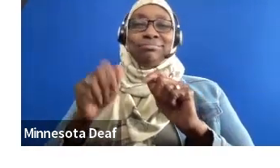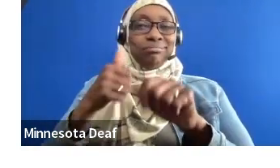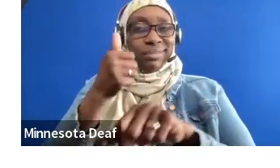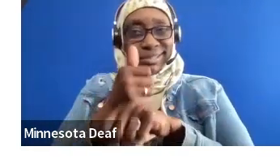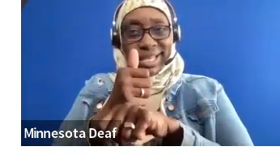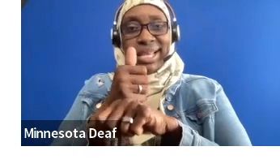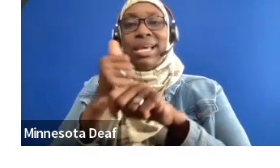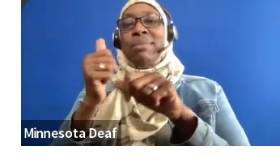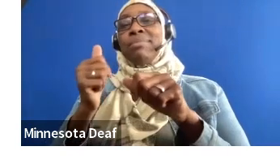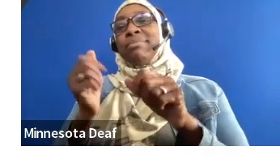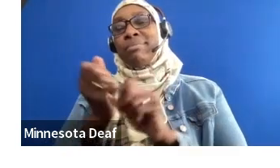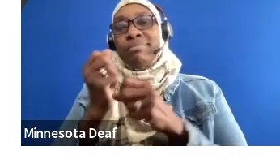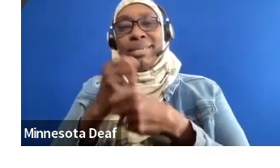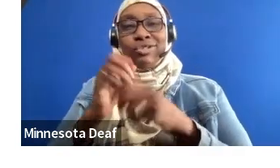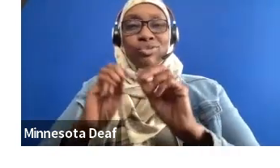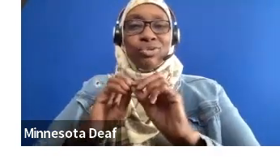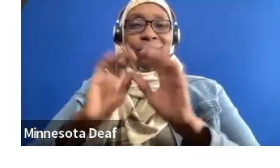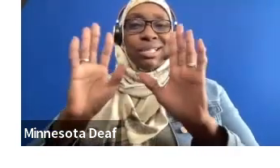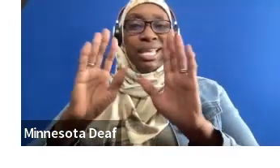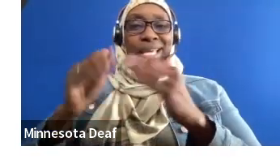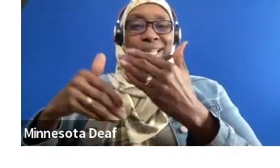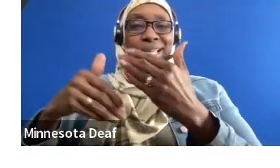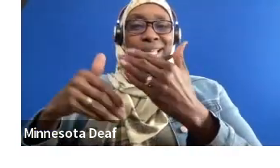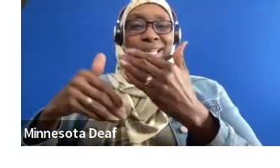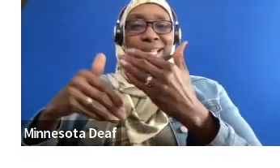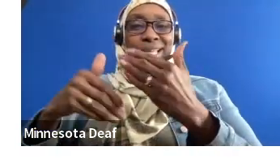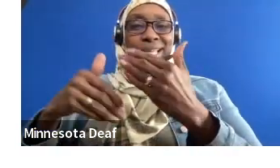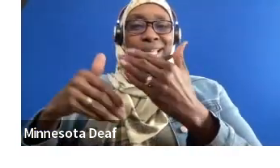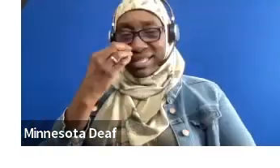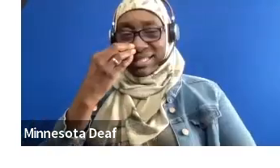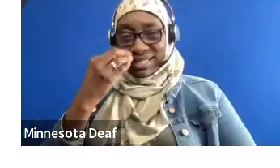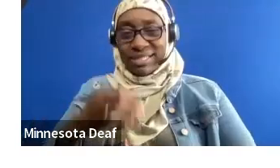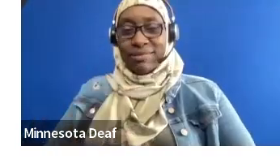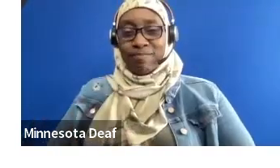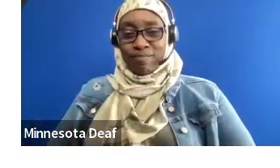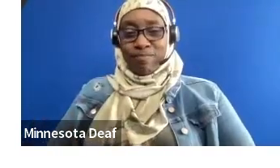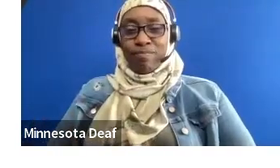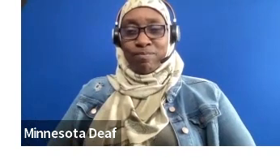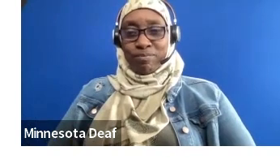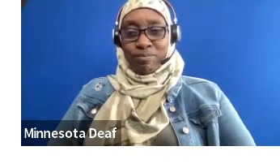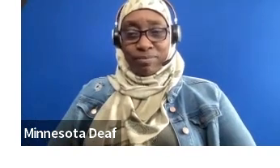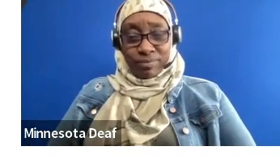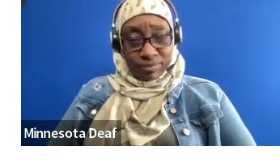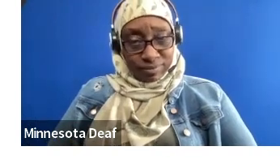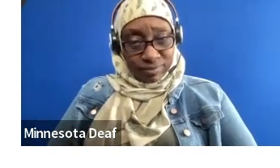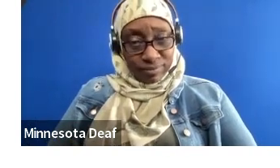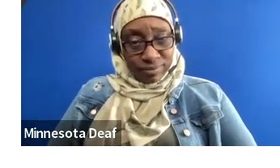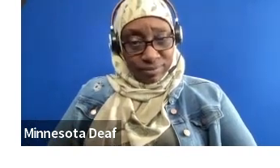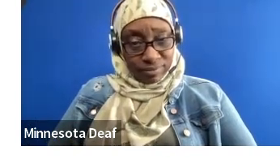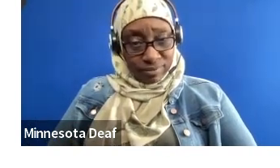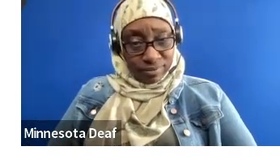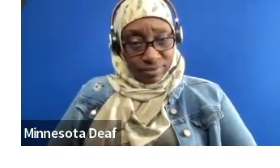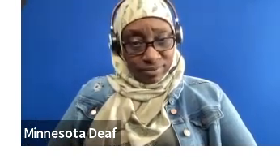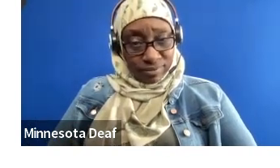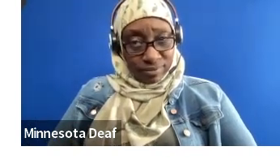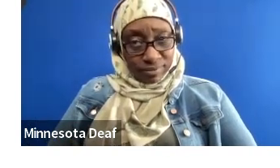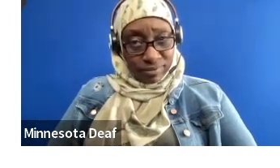I haven't done a better view yet. So I think I'm doing pretty kind of a pretty good question. Like, while you're matching the